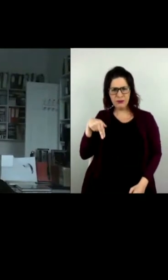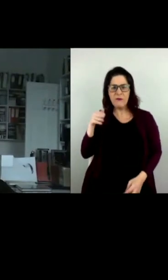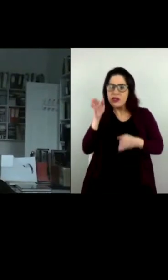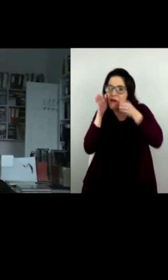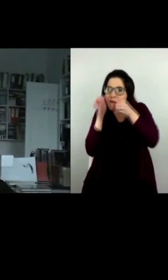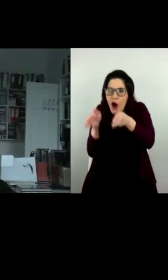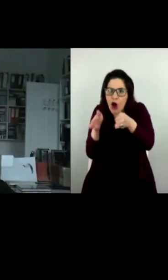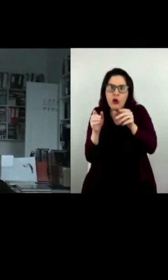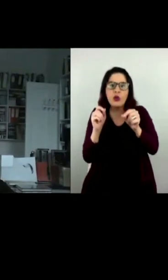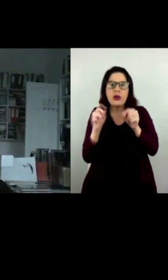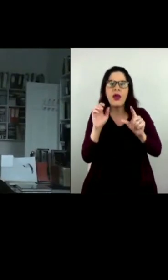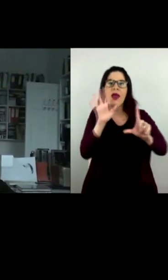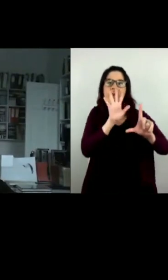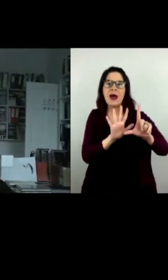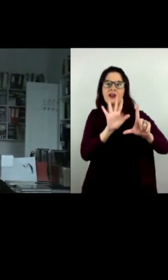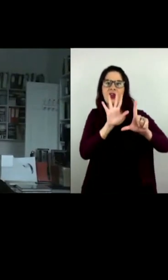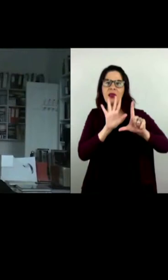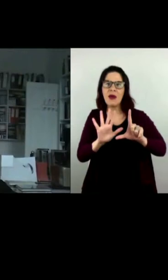he made.